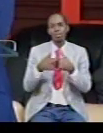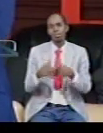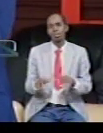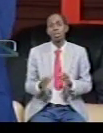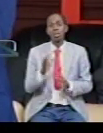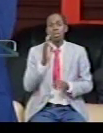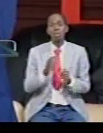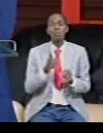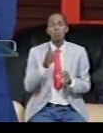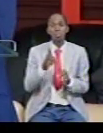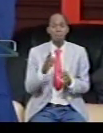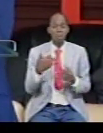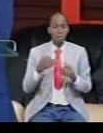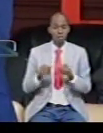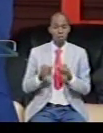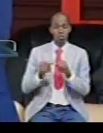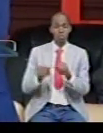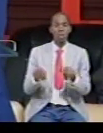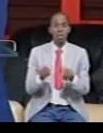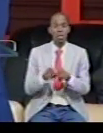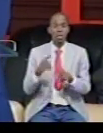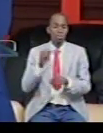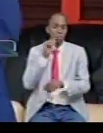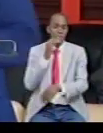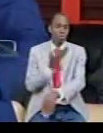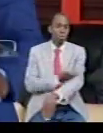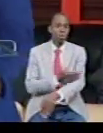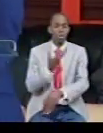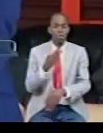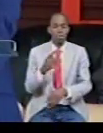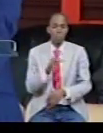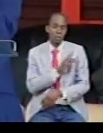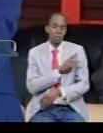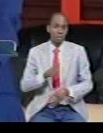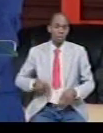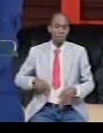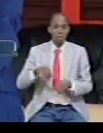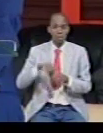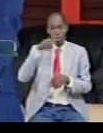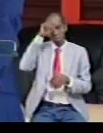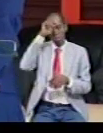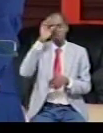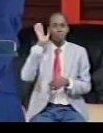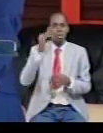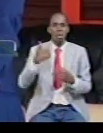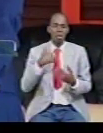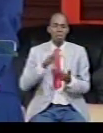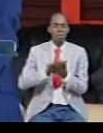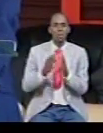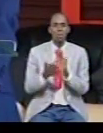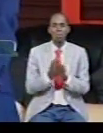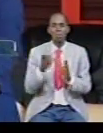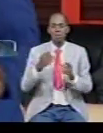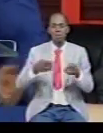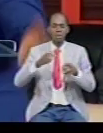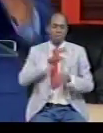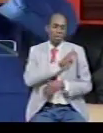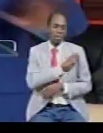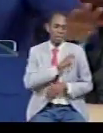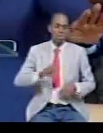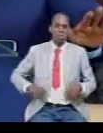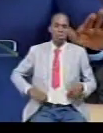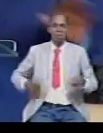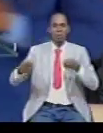an emperor, a king over Egypt. But he said, no, not just Egypt.